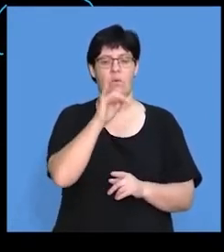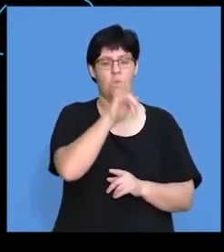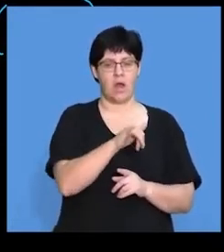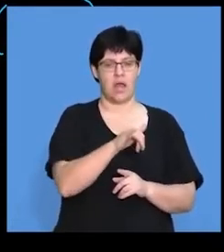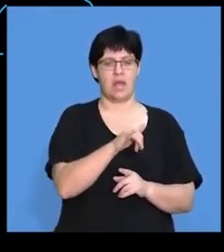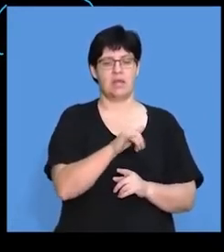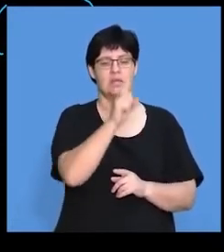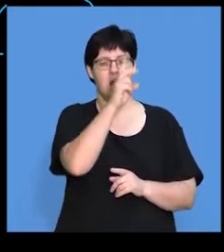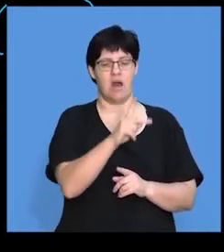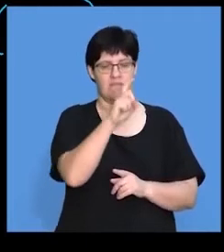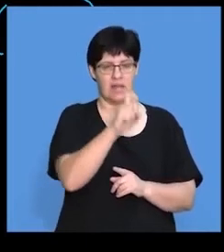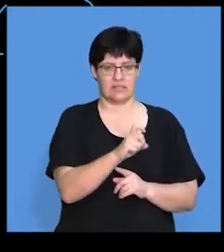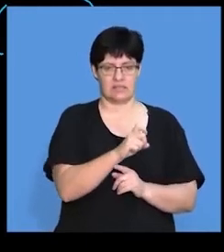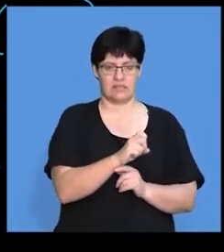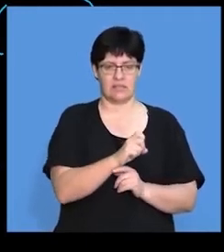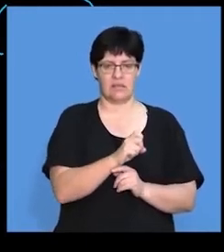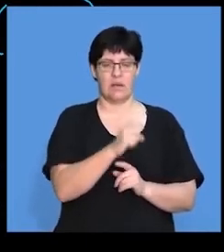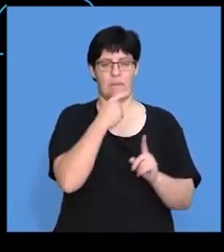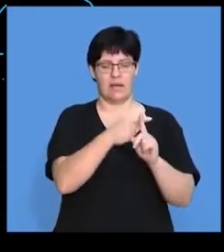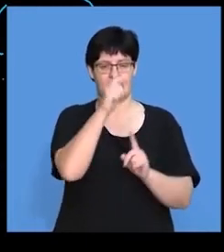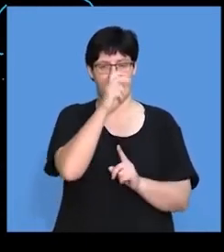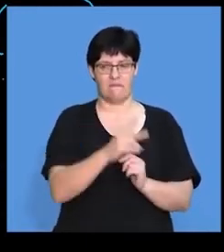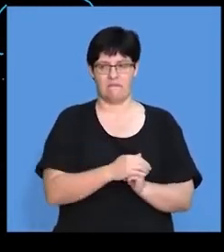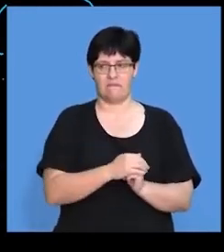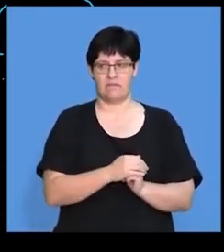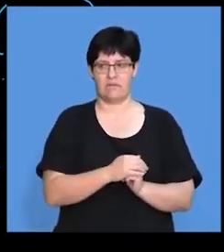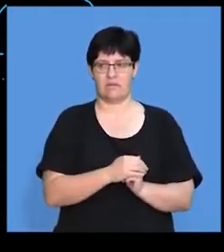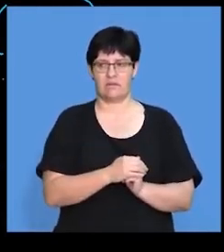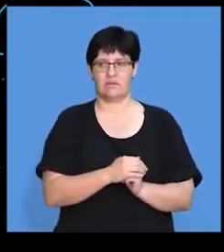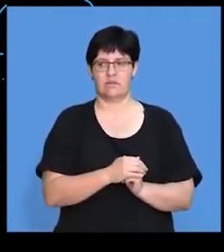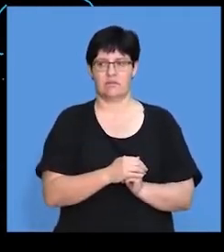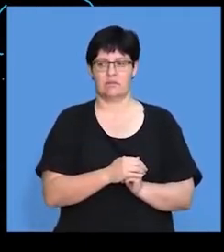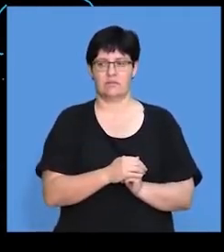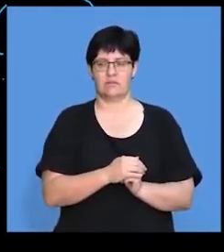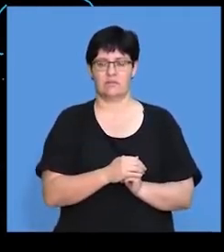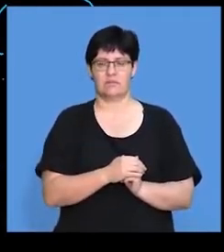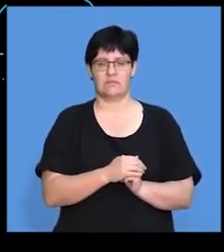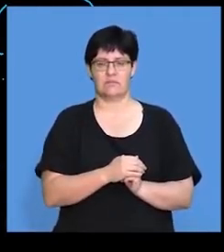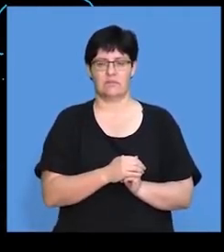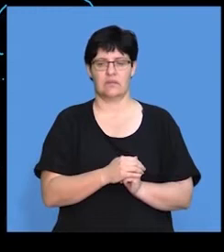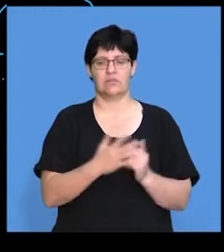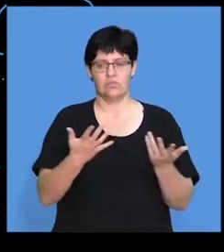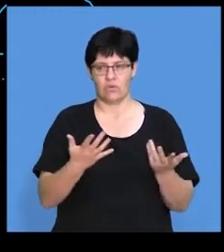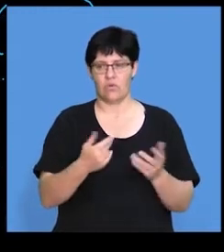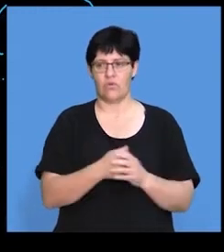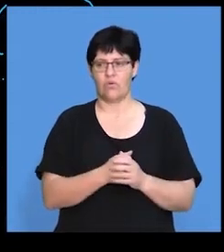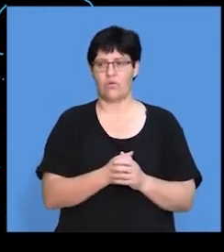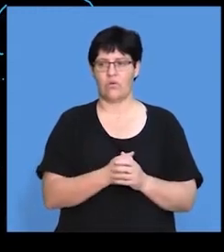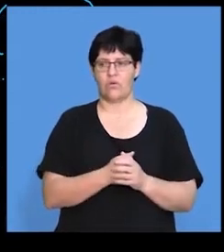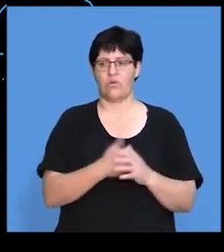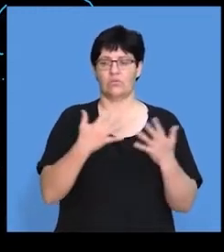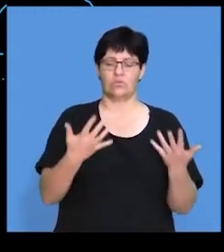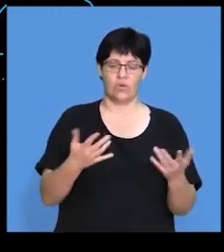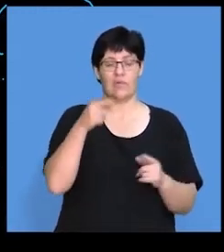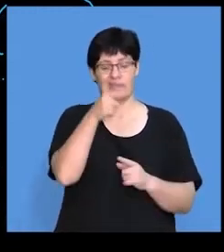1/2 x plus 1/2. So minus 1.5 plus 2 gives me plus 1/2. Okay, so that